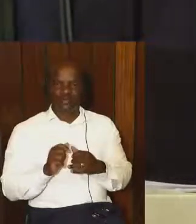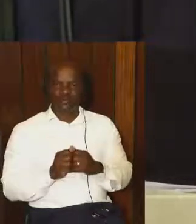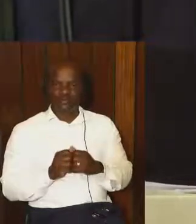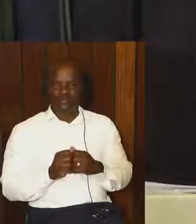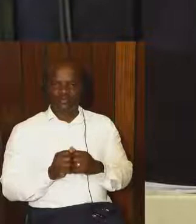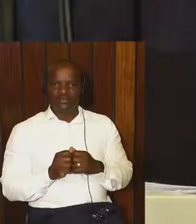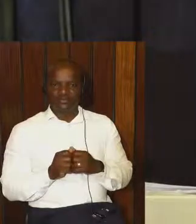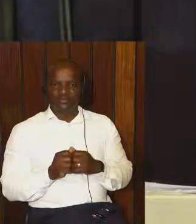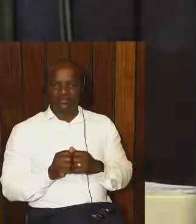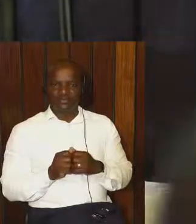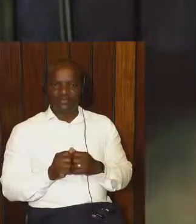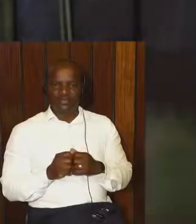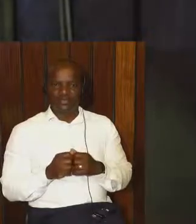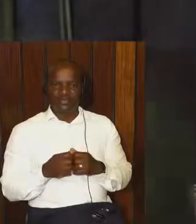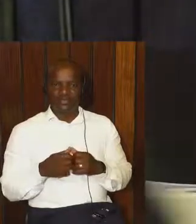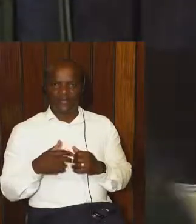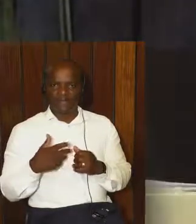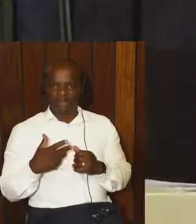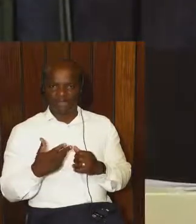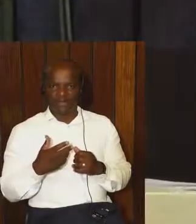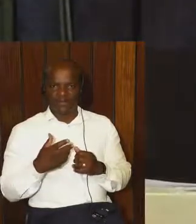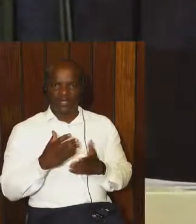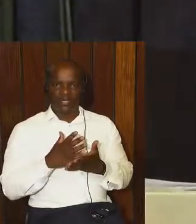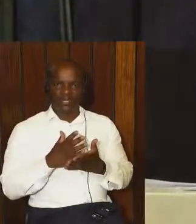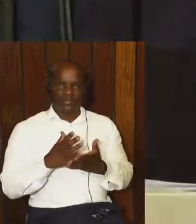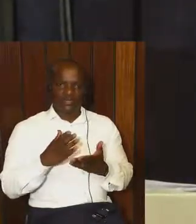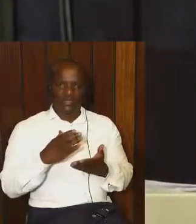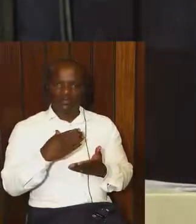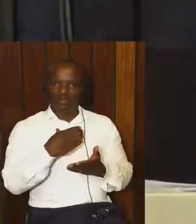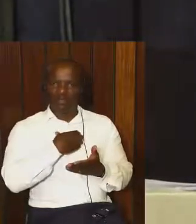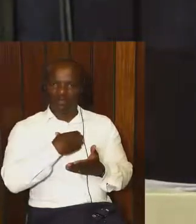In terms of stakeholders' consultation,